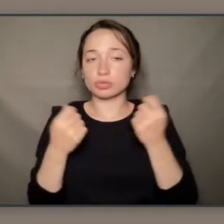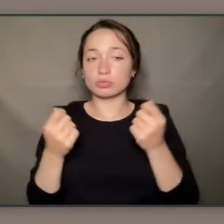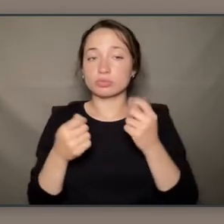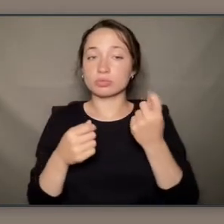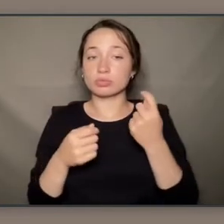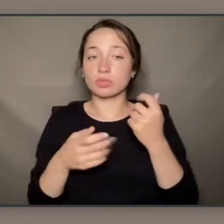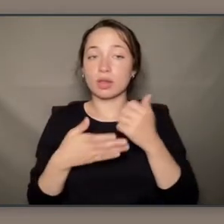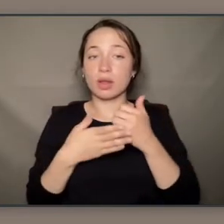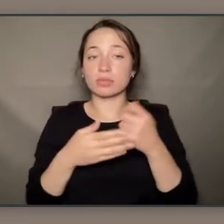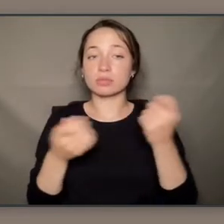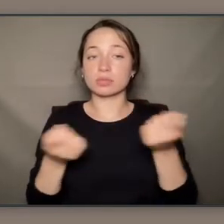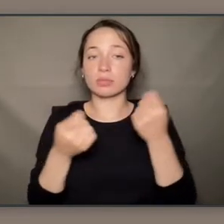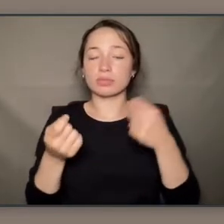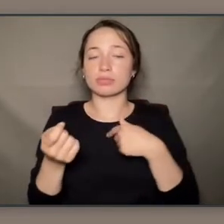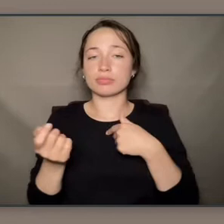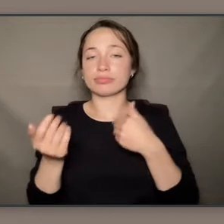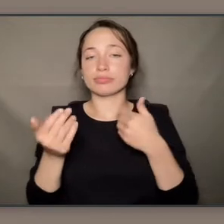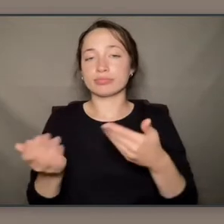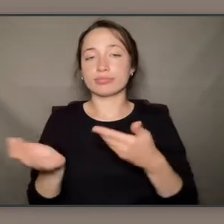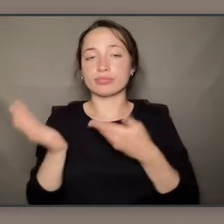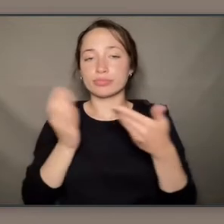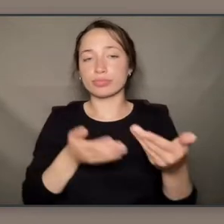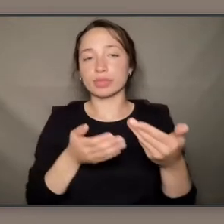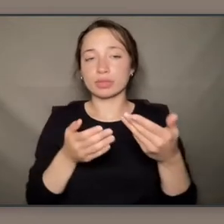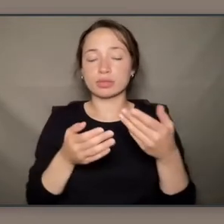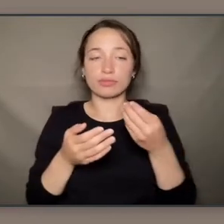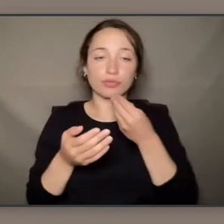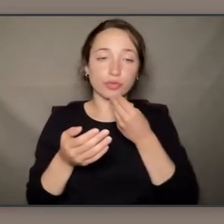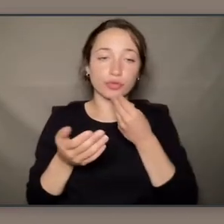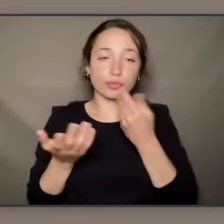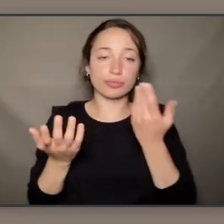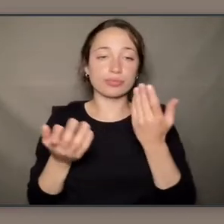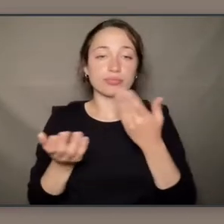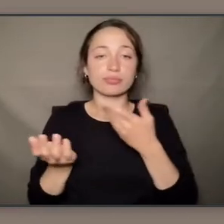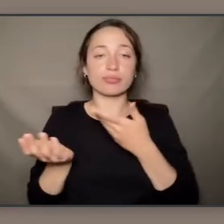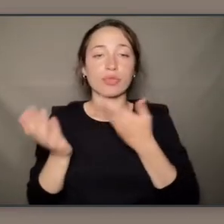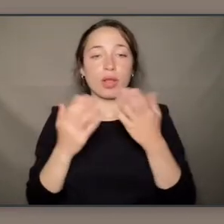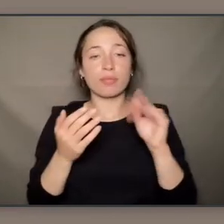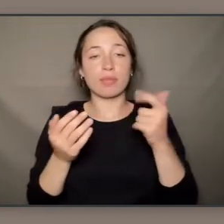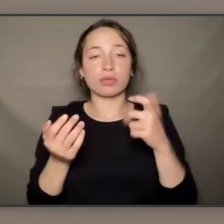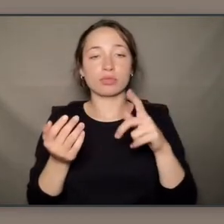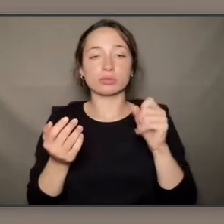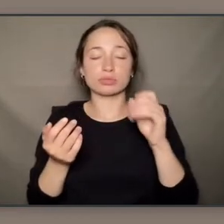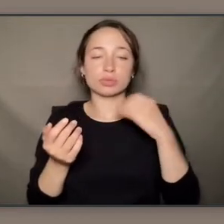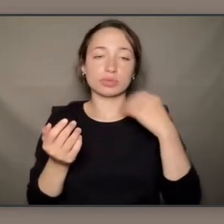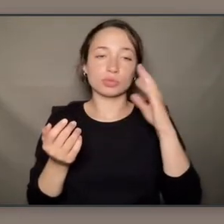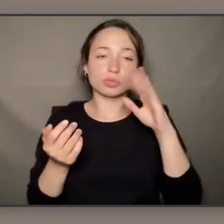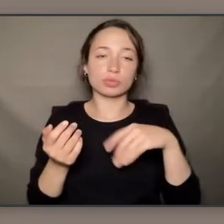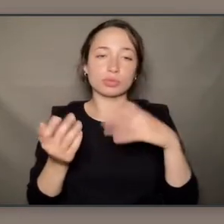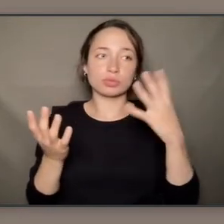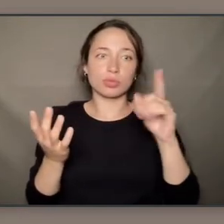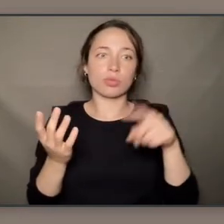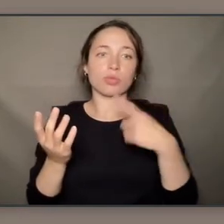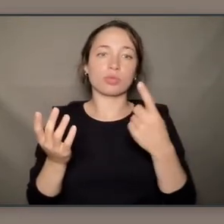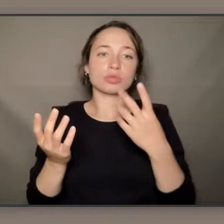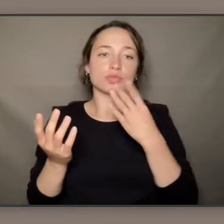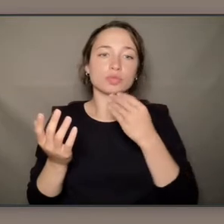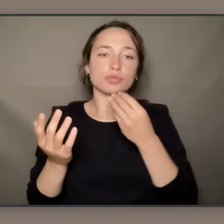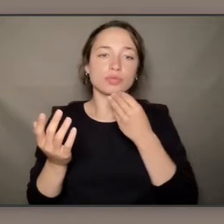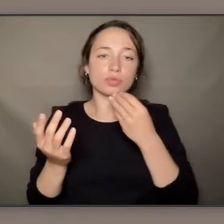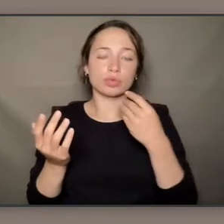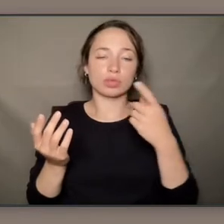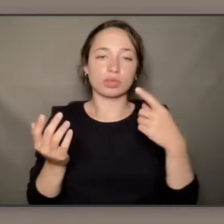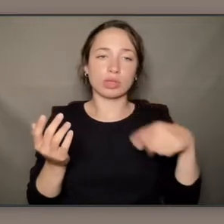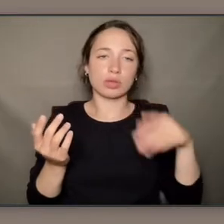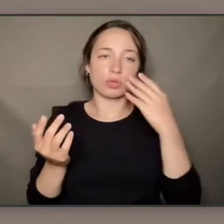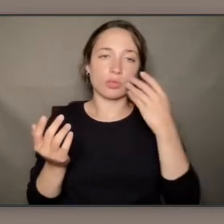So in order to help them celebrate, I'll bring them a gift of food," and brought them bagels because that was the only Jewish food